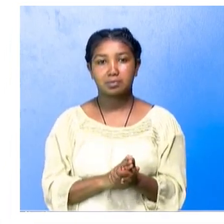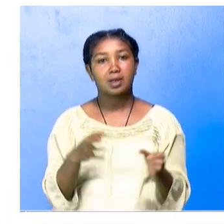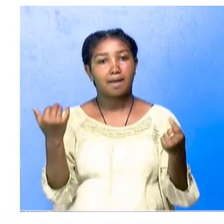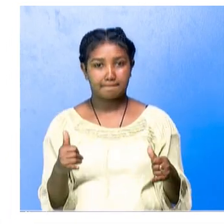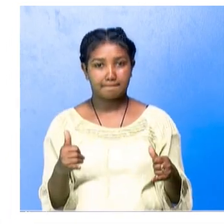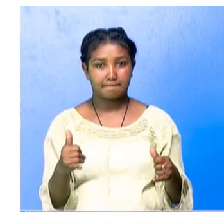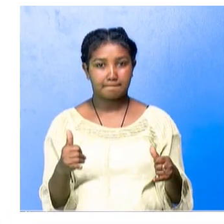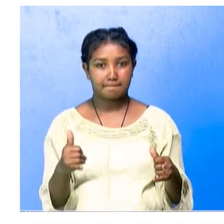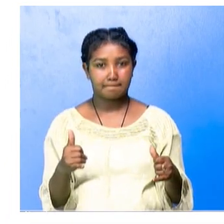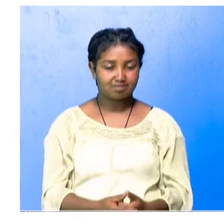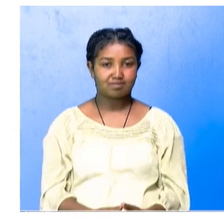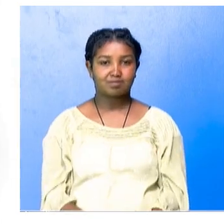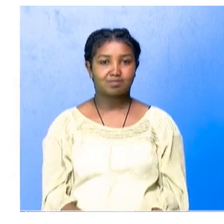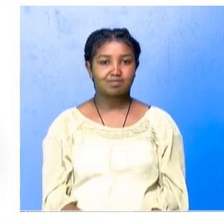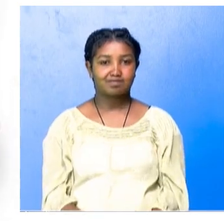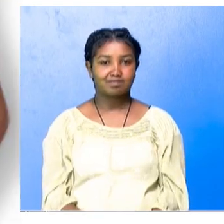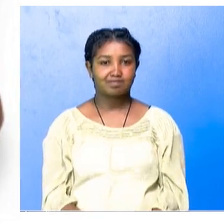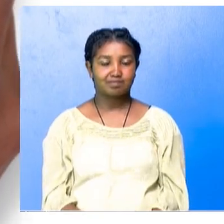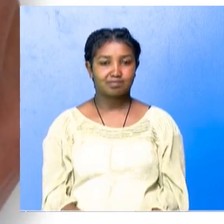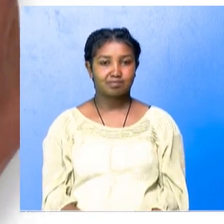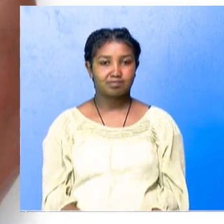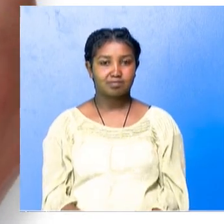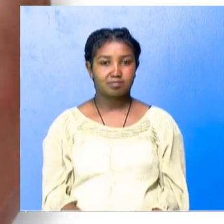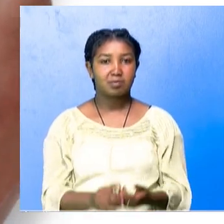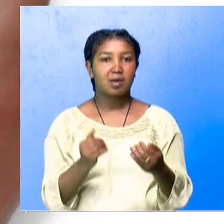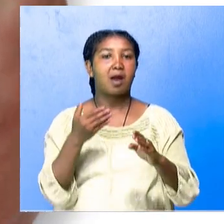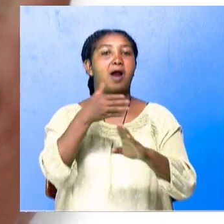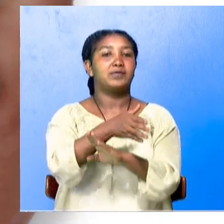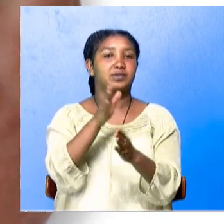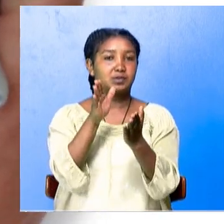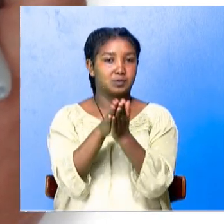play outside. Here is after school.